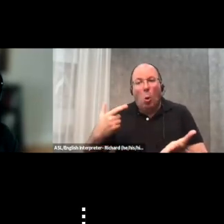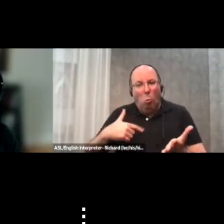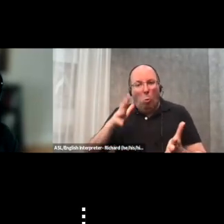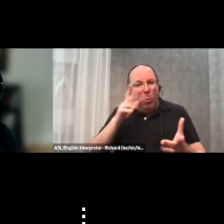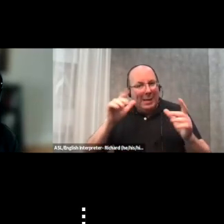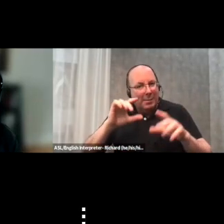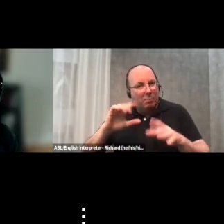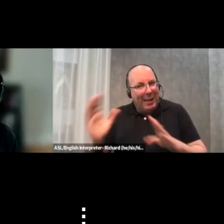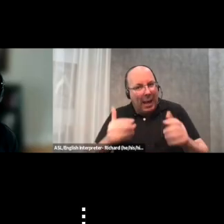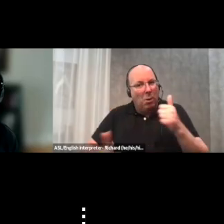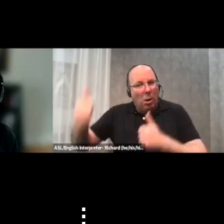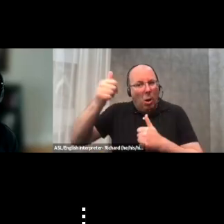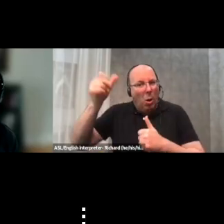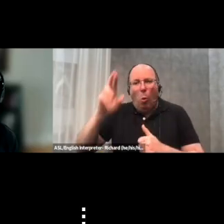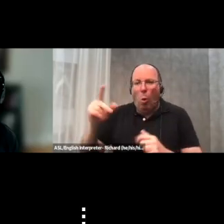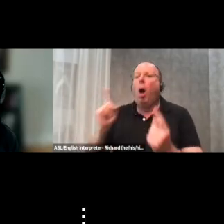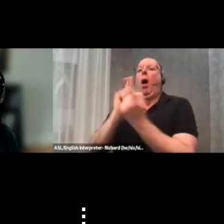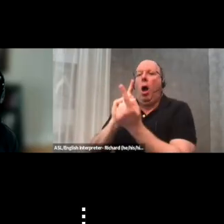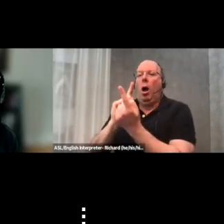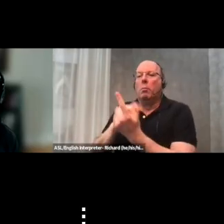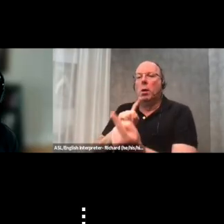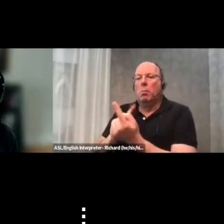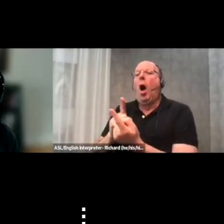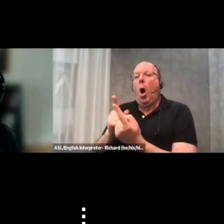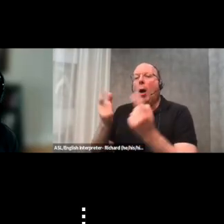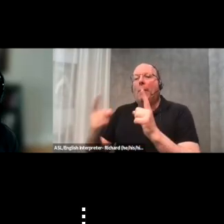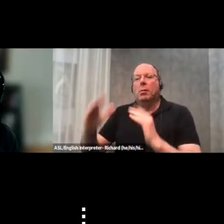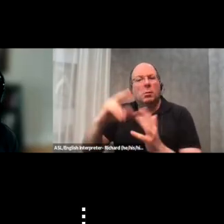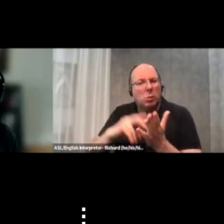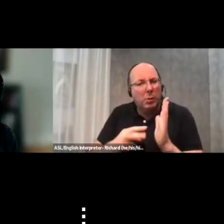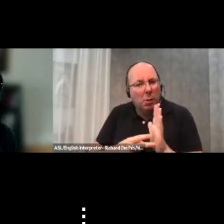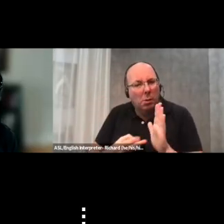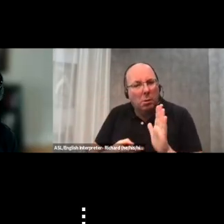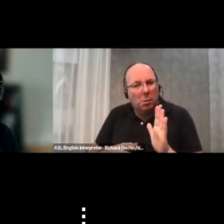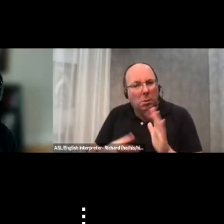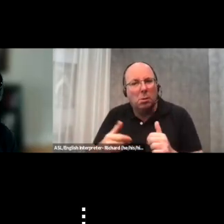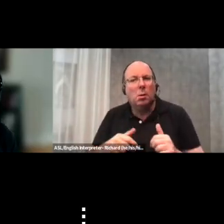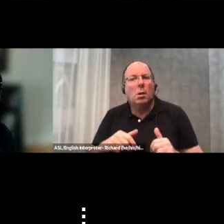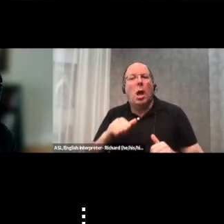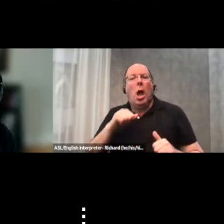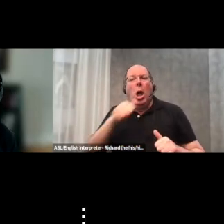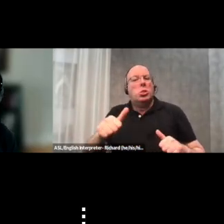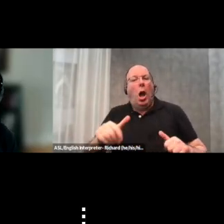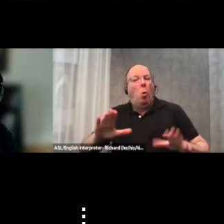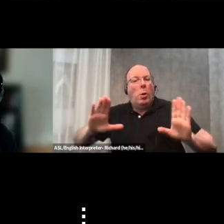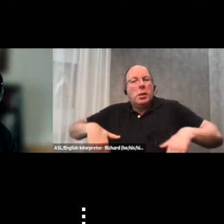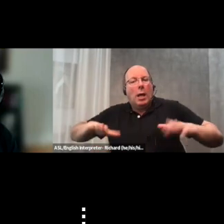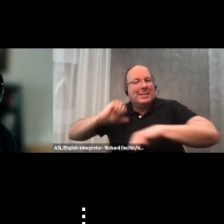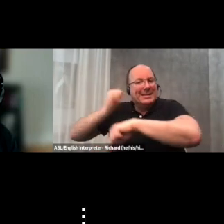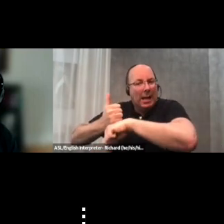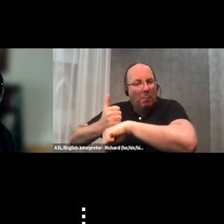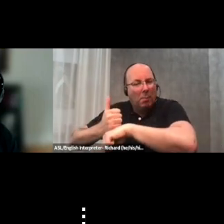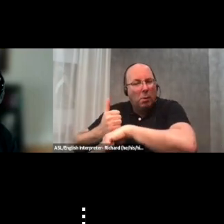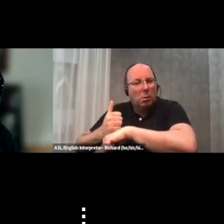non-consensual power dynamics that just so happen to occur in day-to-day life? The non-negotiated ones, yeah. Okay, good to know. I just